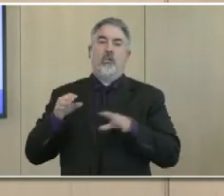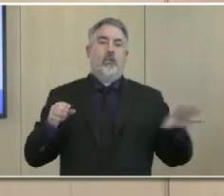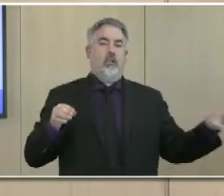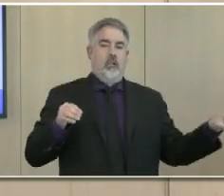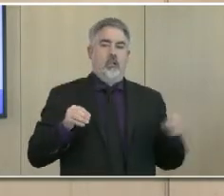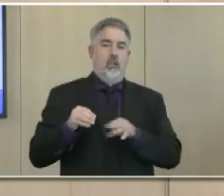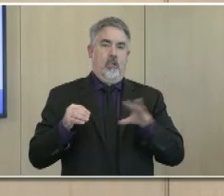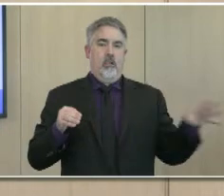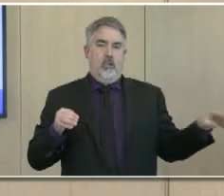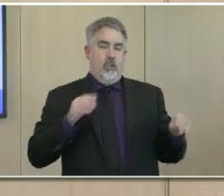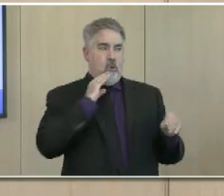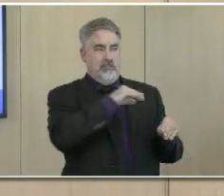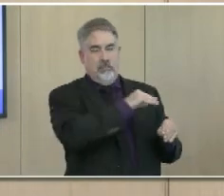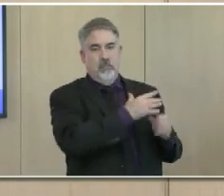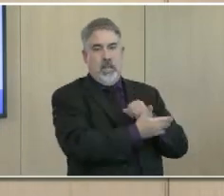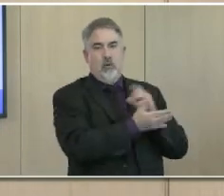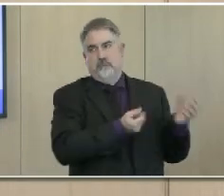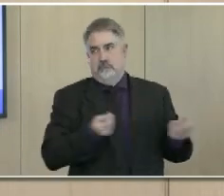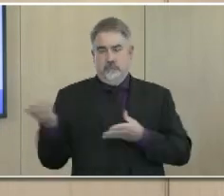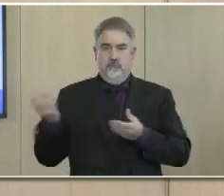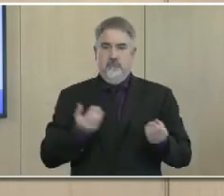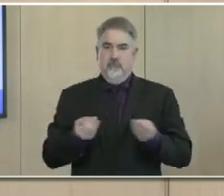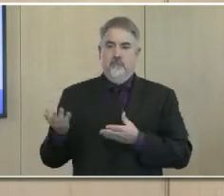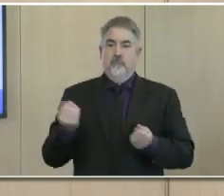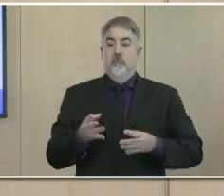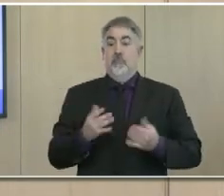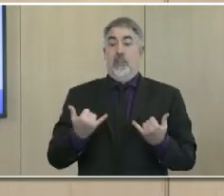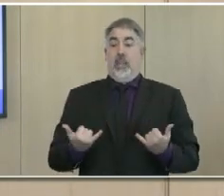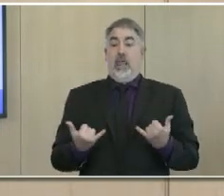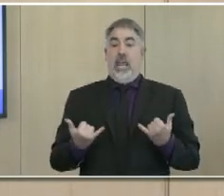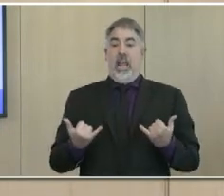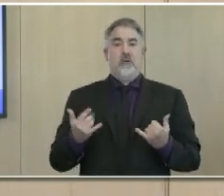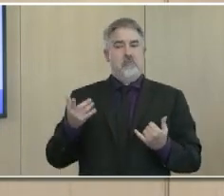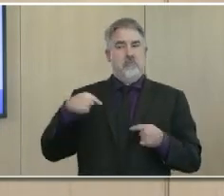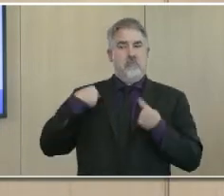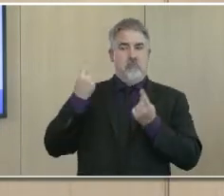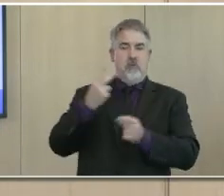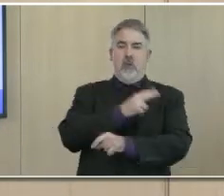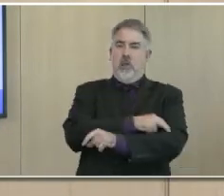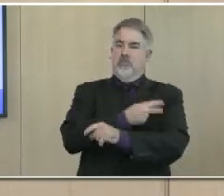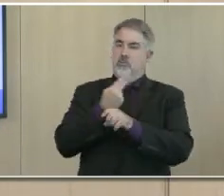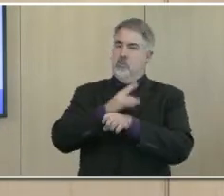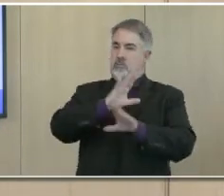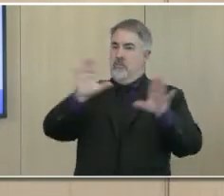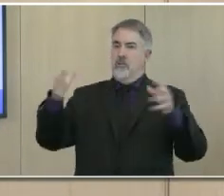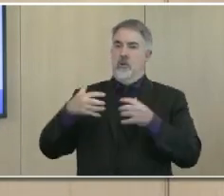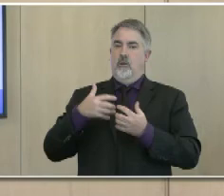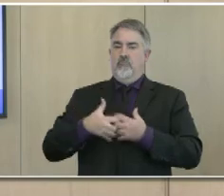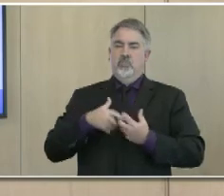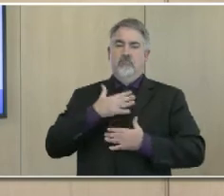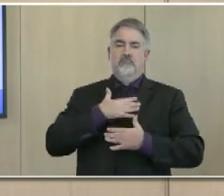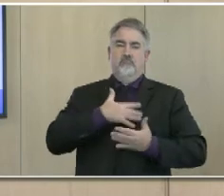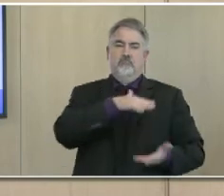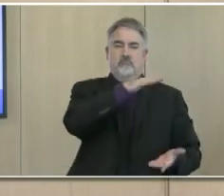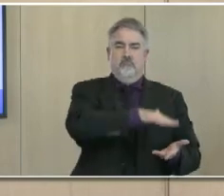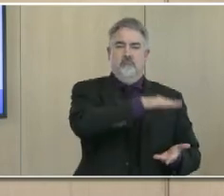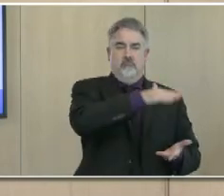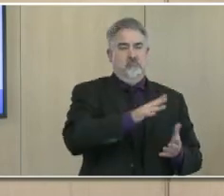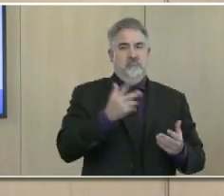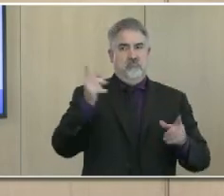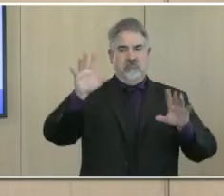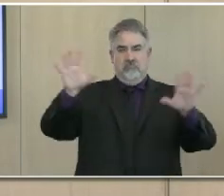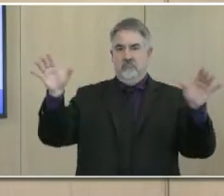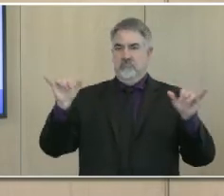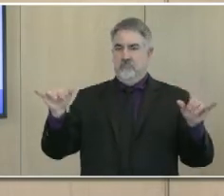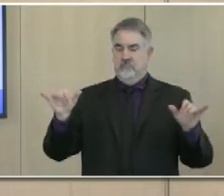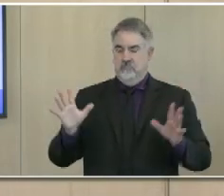their pulmonologist, their respiratory therapist, and we will be supplementing with our equipment. As far as the numbers that they have,